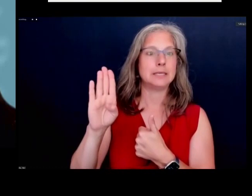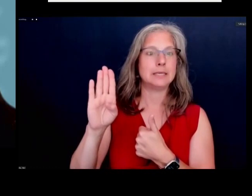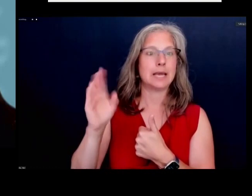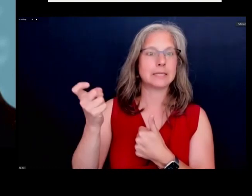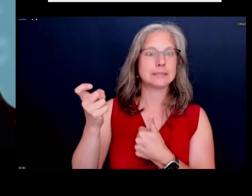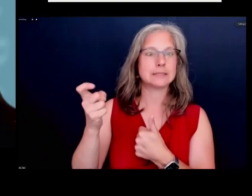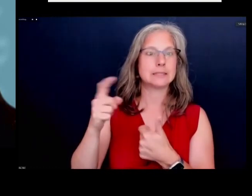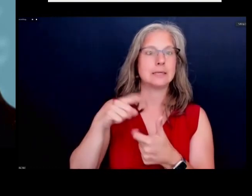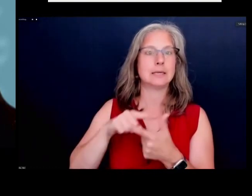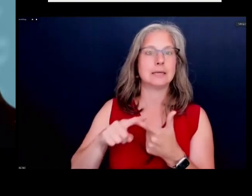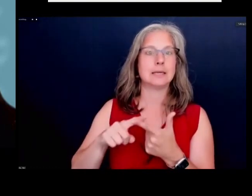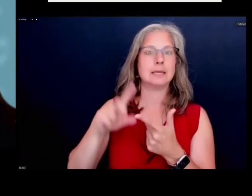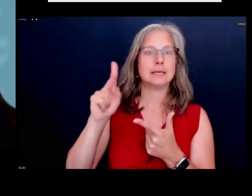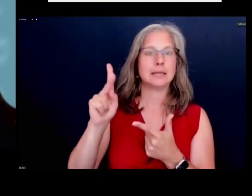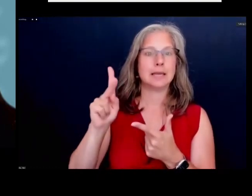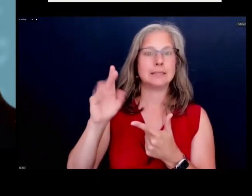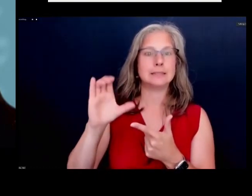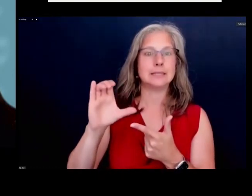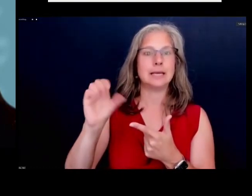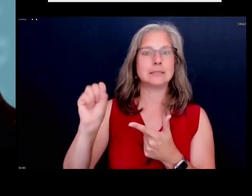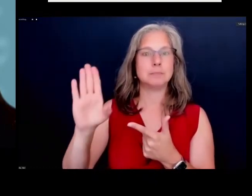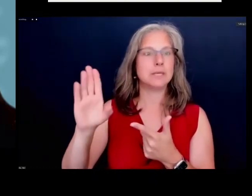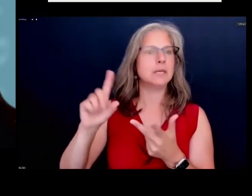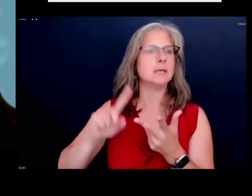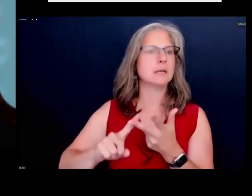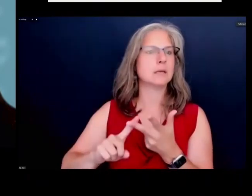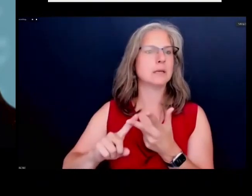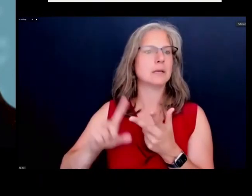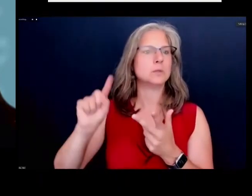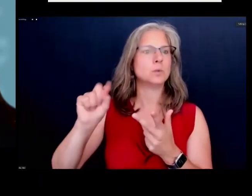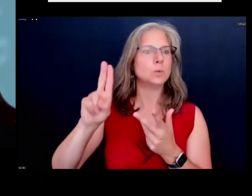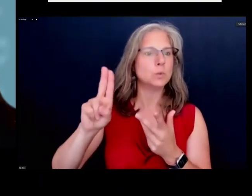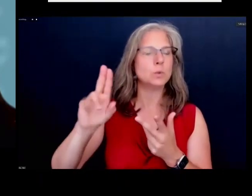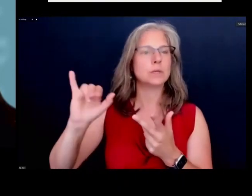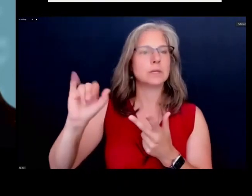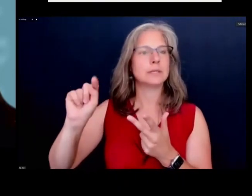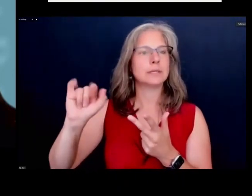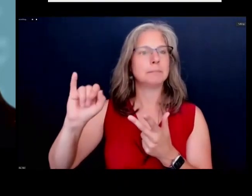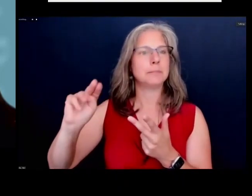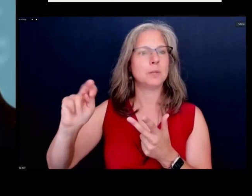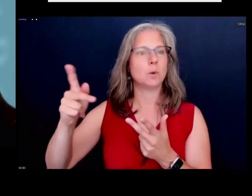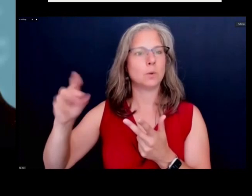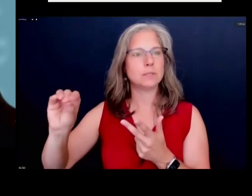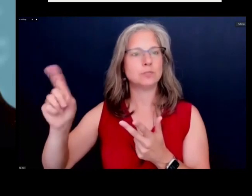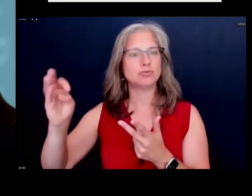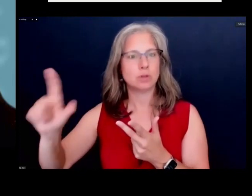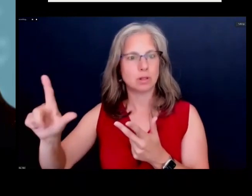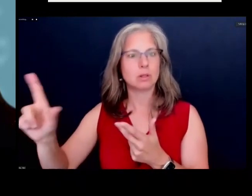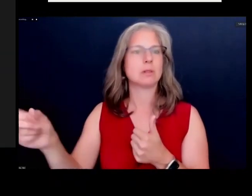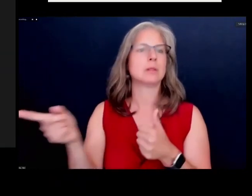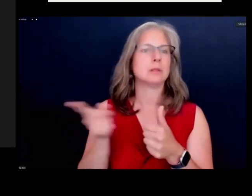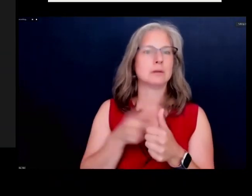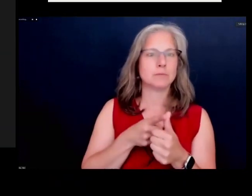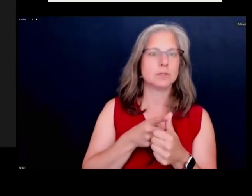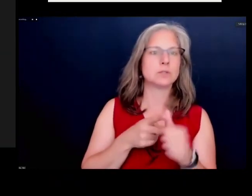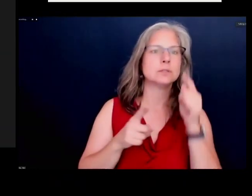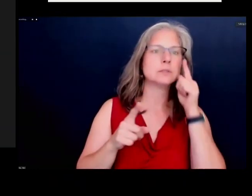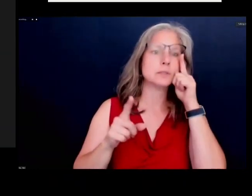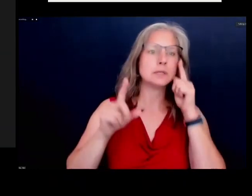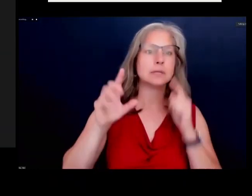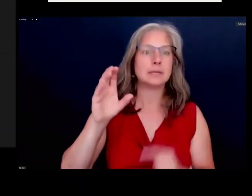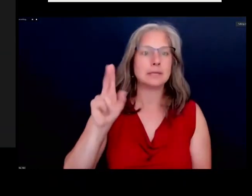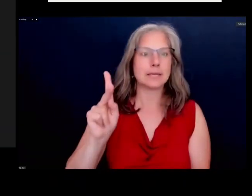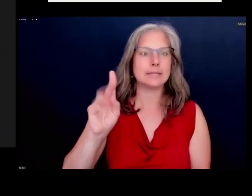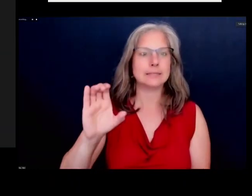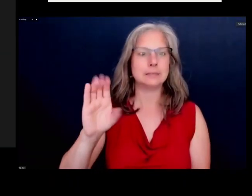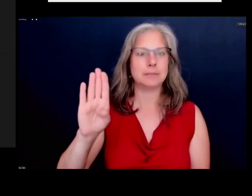KCBX, KCSB, and 2 Tempo Digital. So next we're going to Angel Russell with KCBX. So